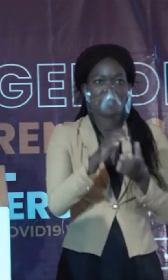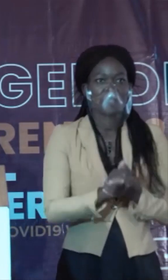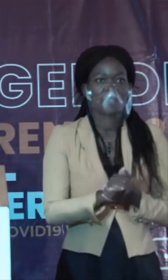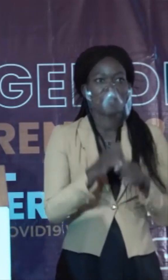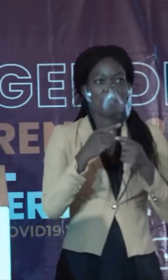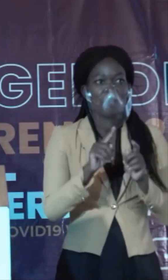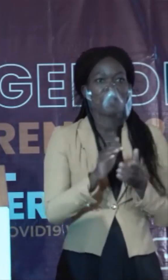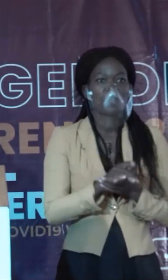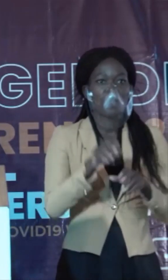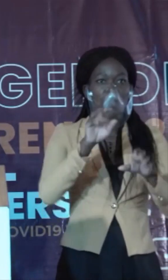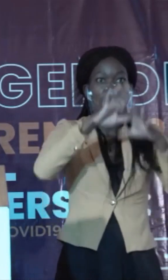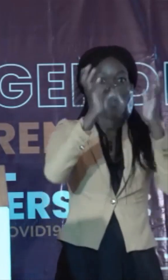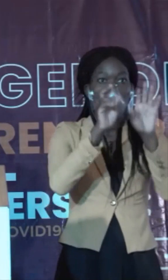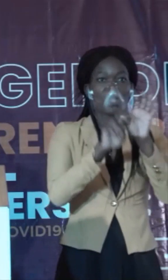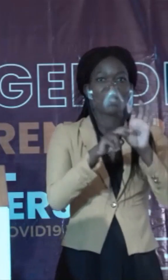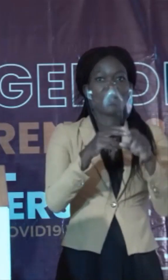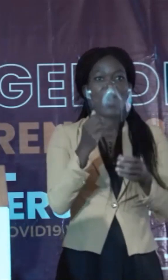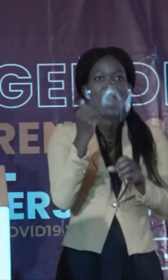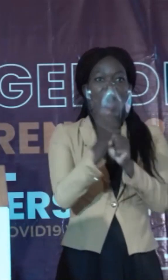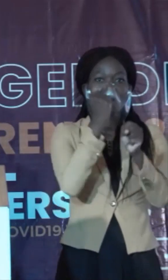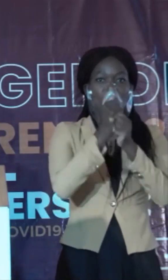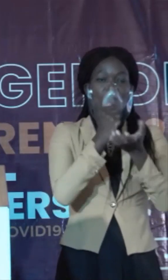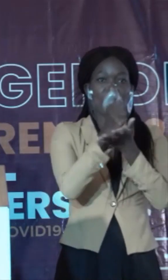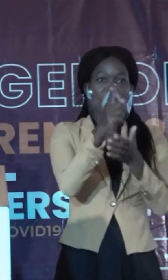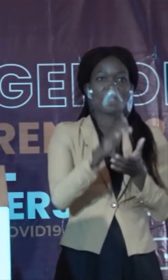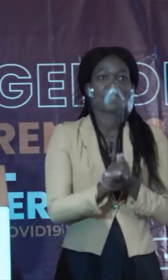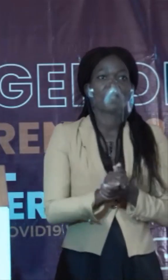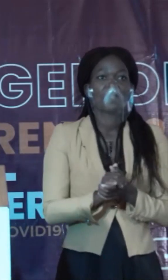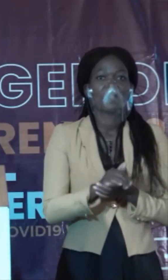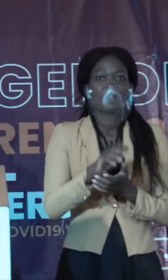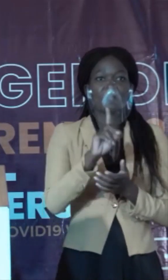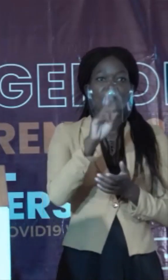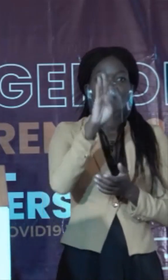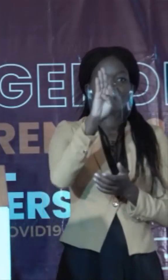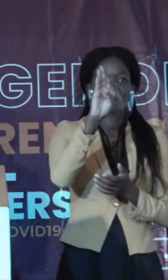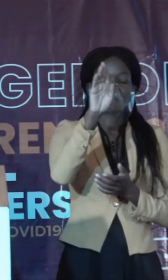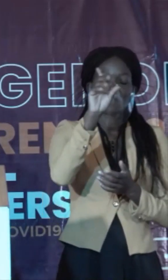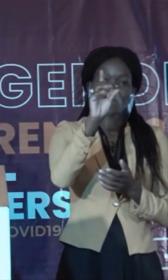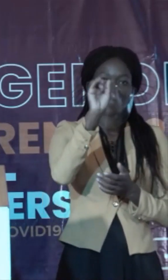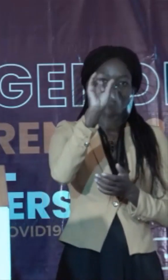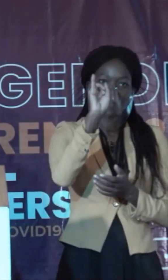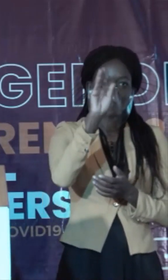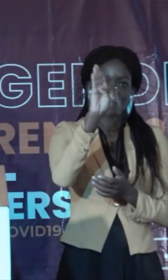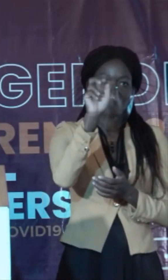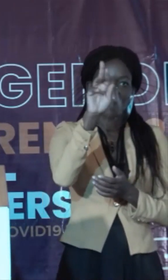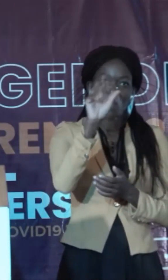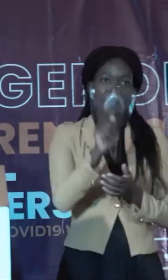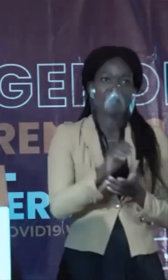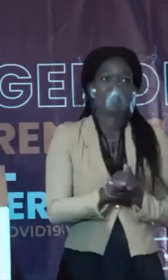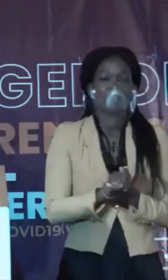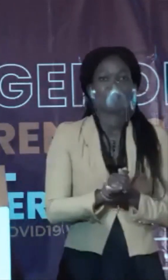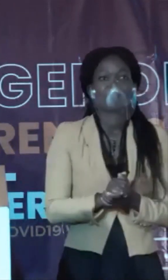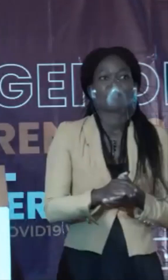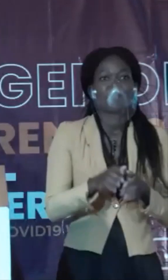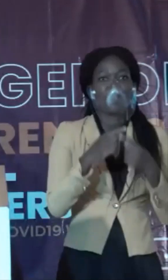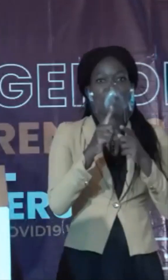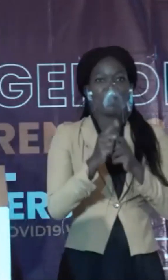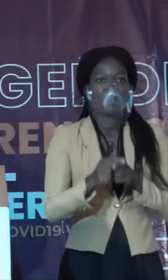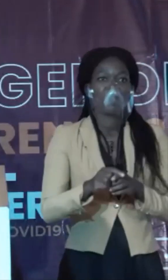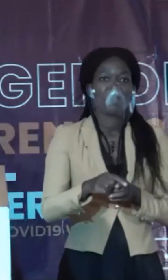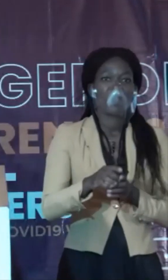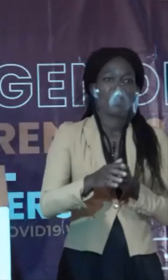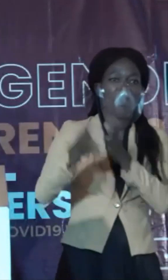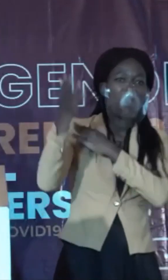Mr. Kwame Dibara, who is the Chief Executive for Trocaire, the former UN Senior